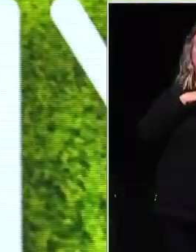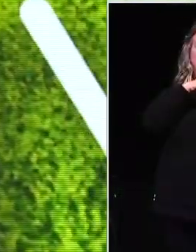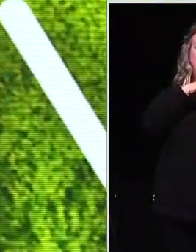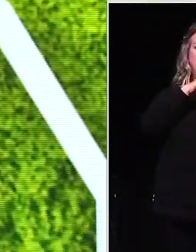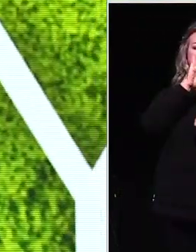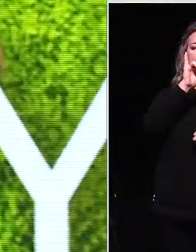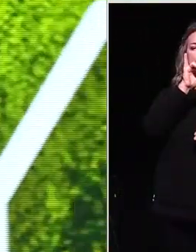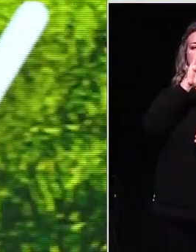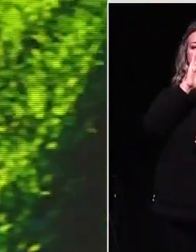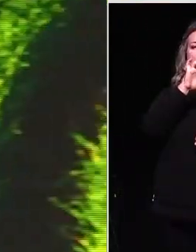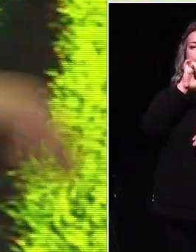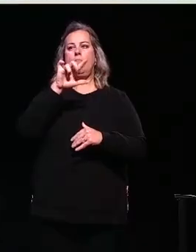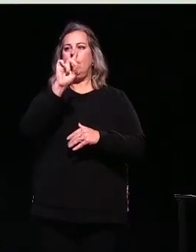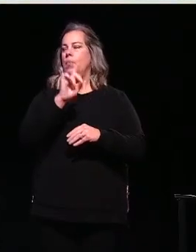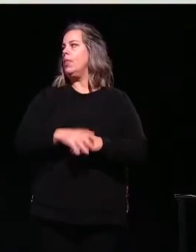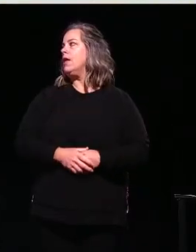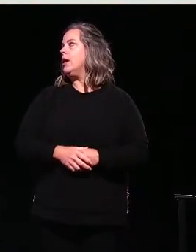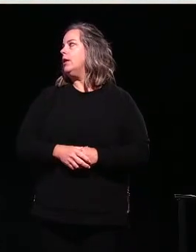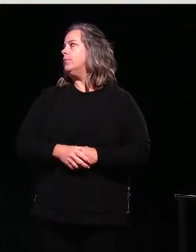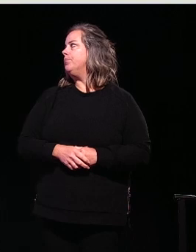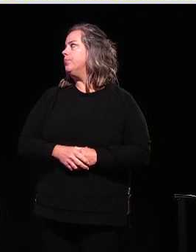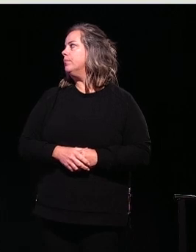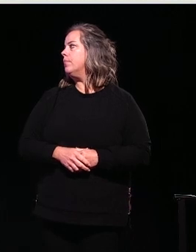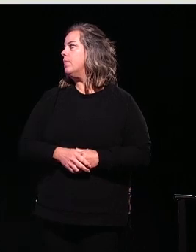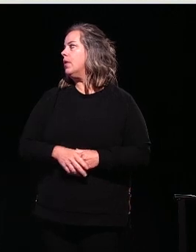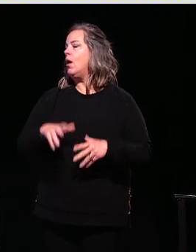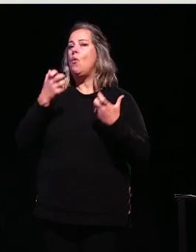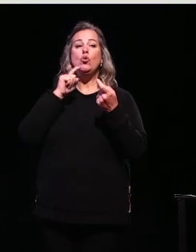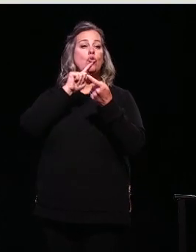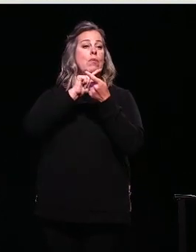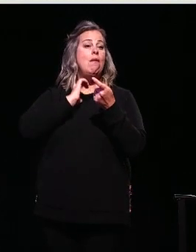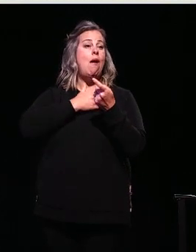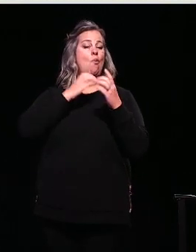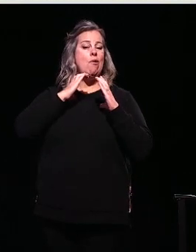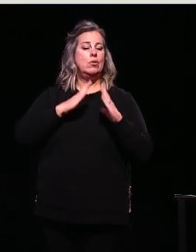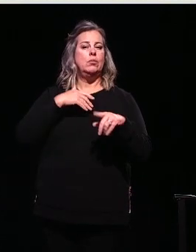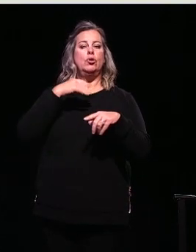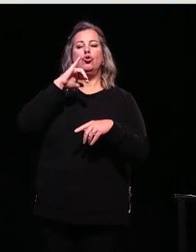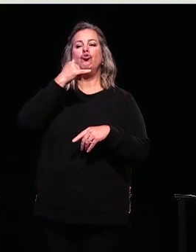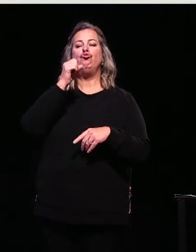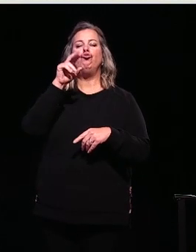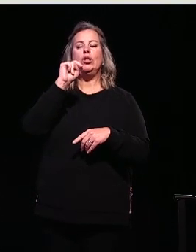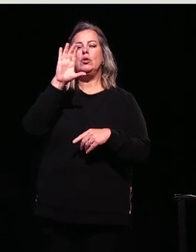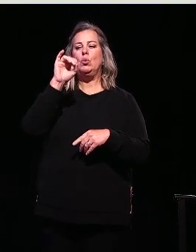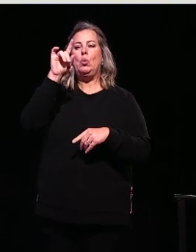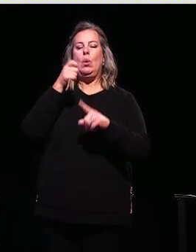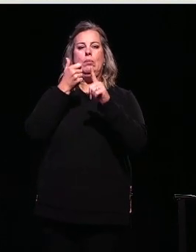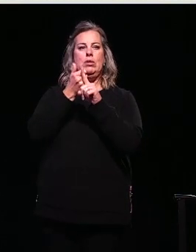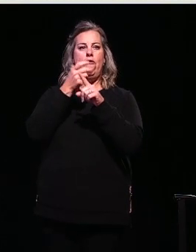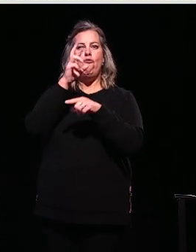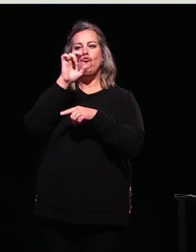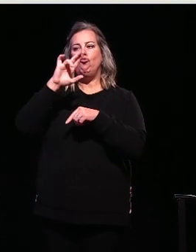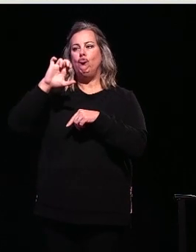importantly. Kicking things right off, I want you to meet our customer. This is Jason Cole. He's a ranch manager. He has a lot of issues due to weather.